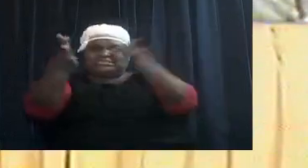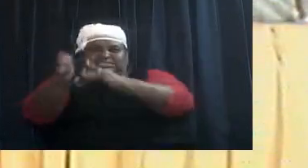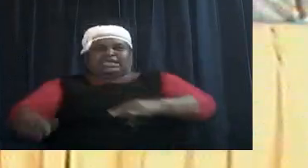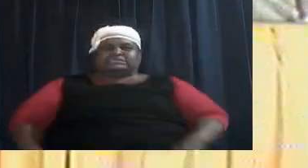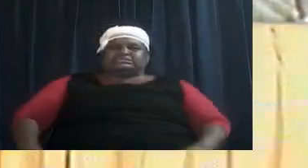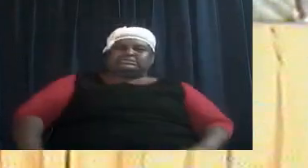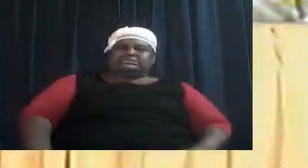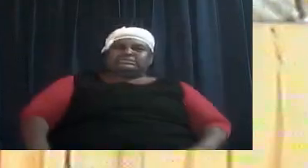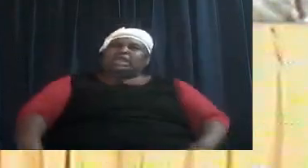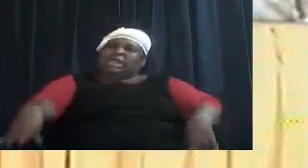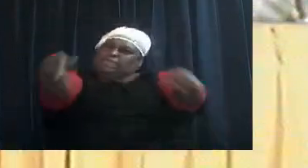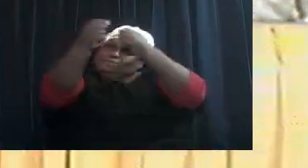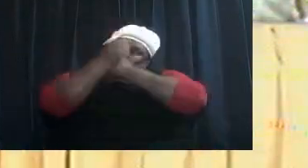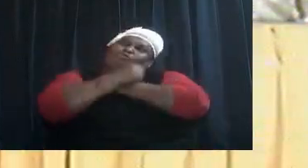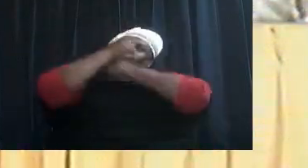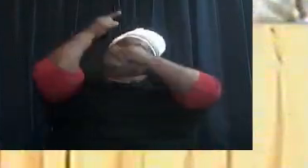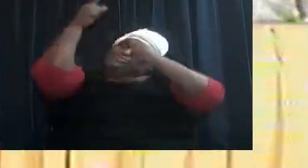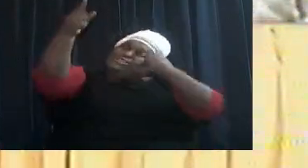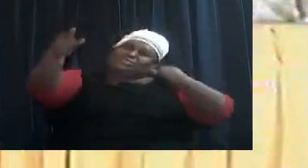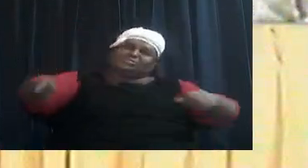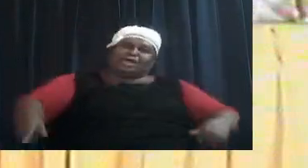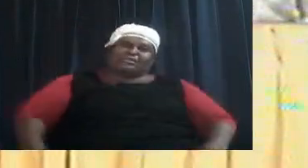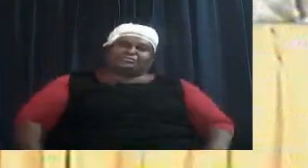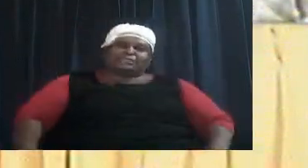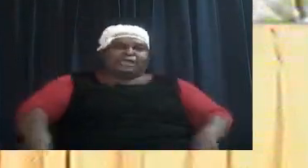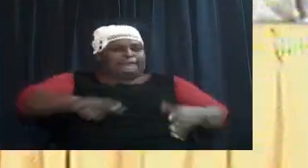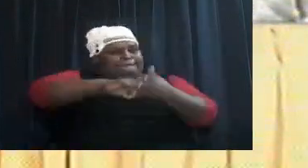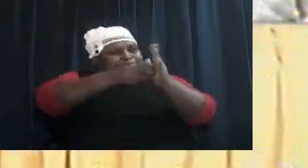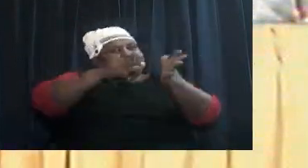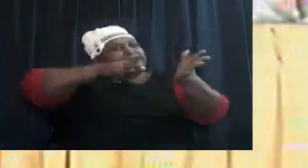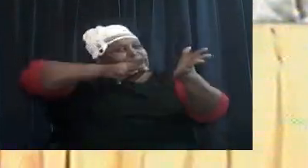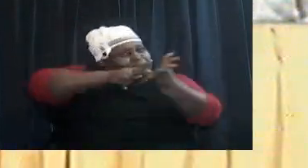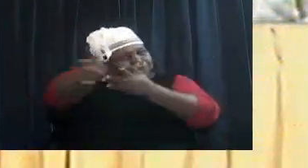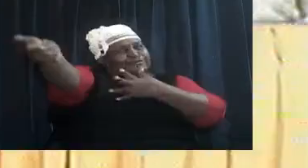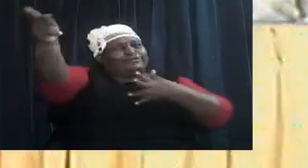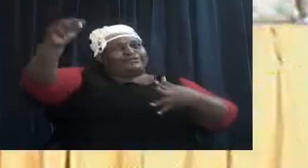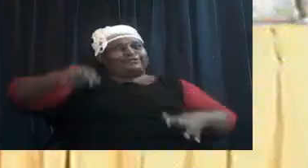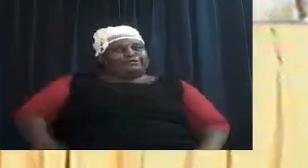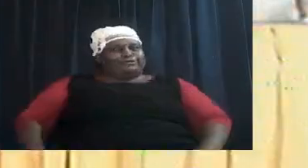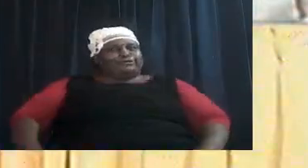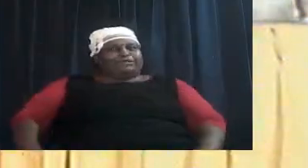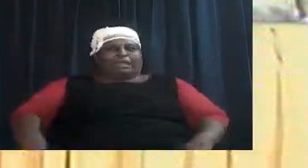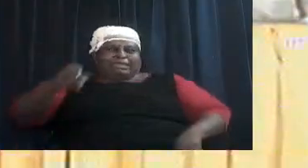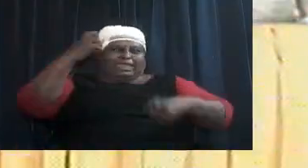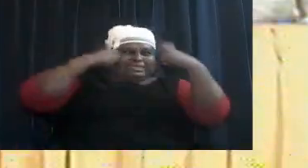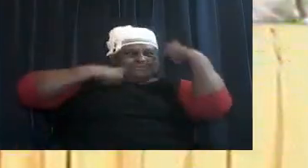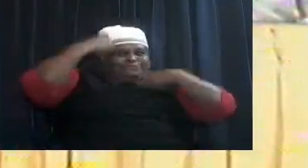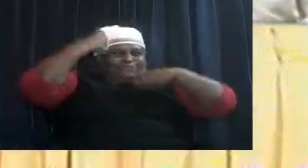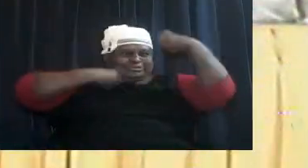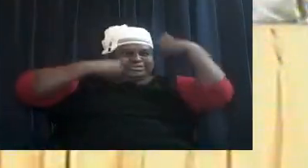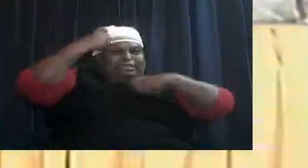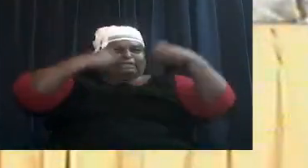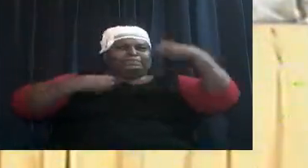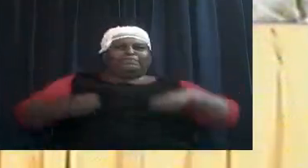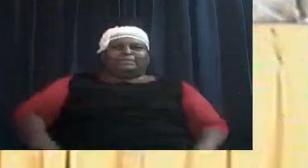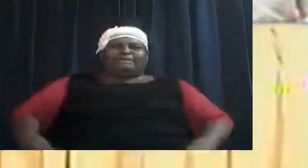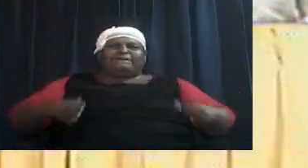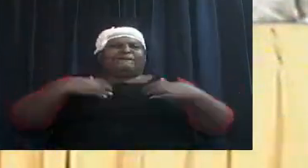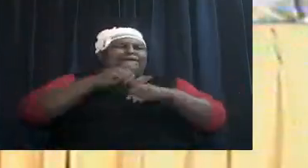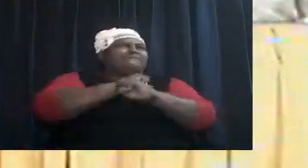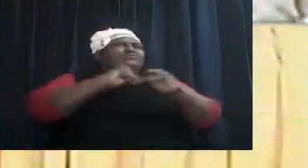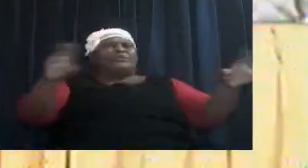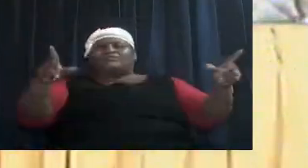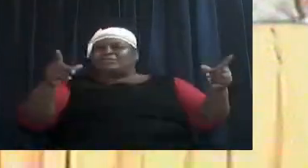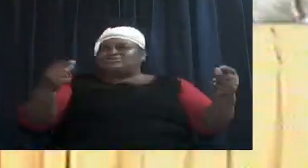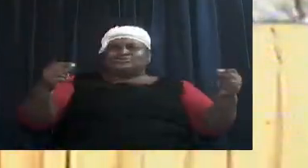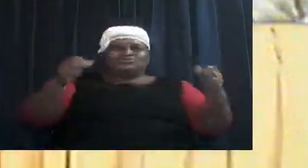It's just about God. And that's what made it pure. And that's what made it special. Because it had nothing to do